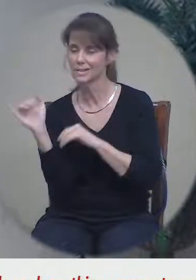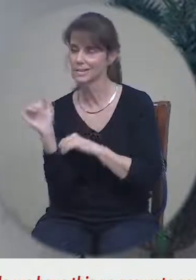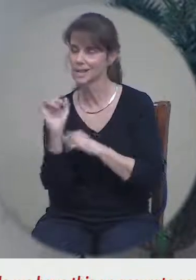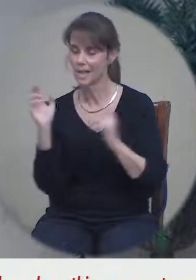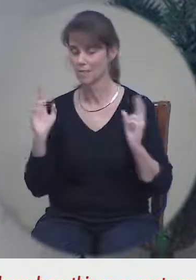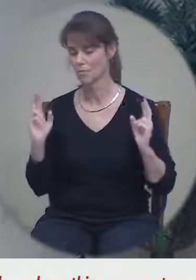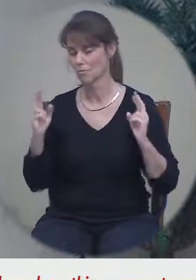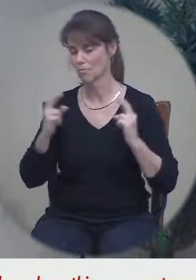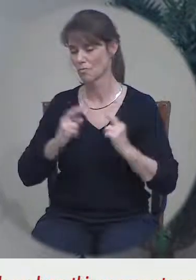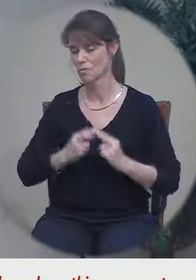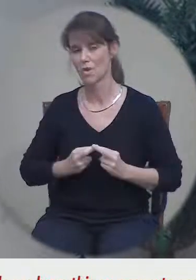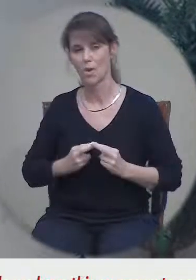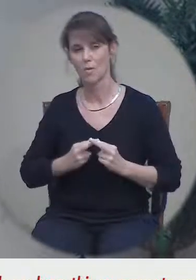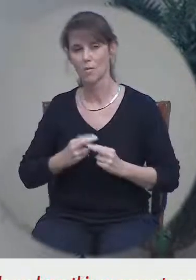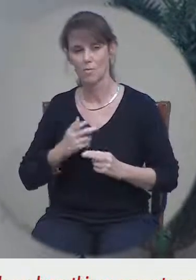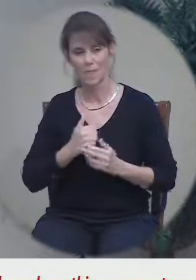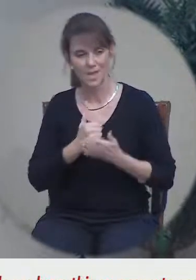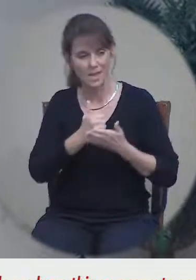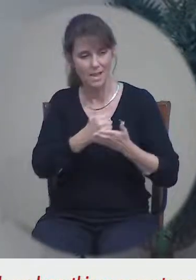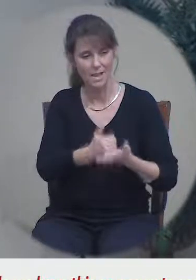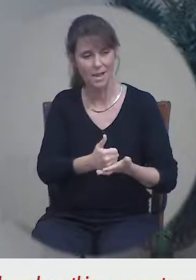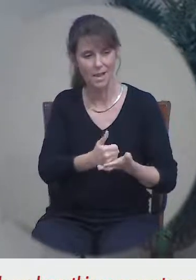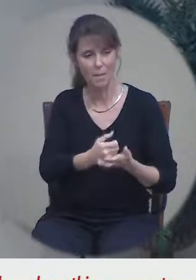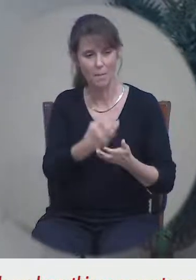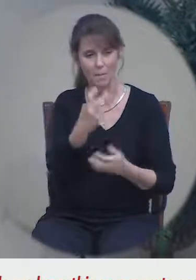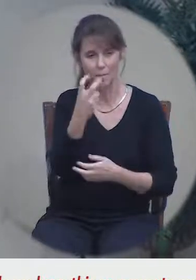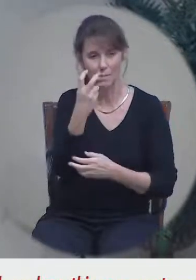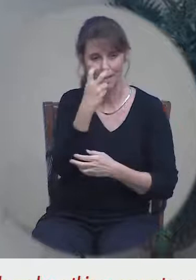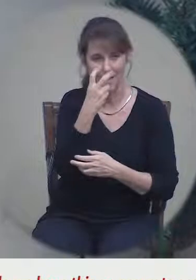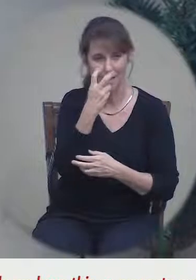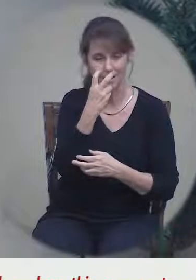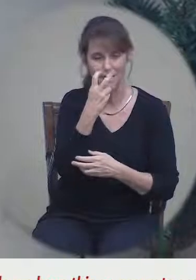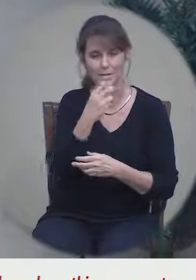I was eyes to the blind and feet to the lame.